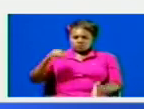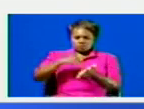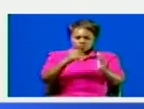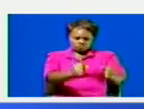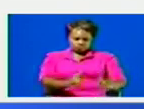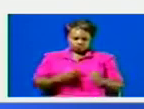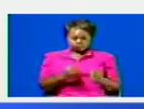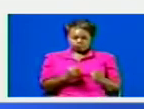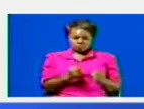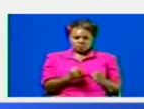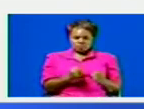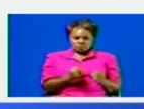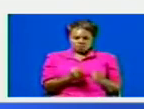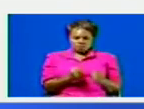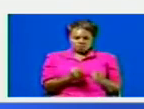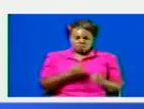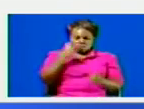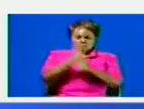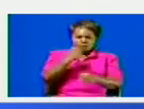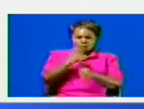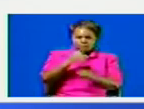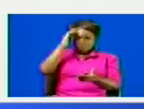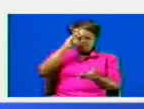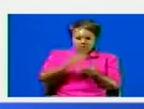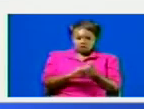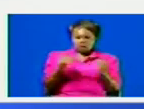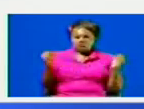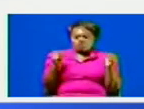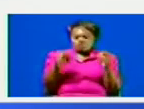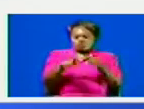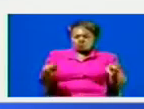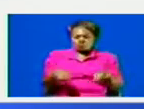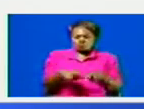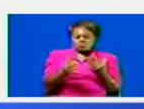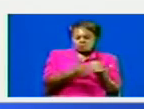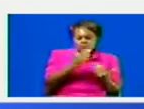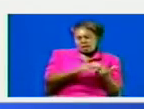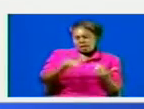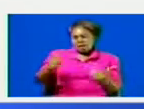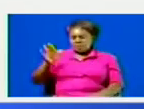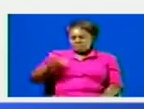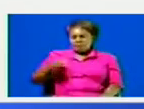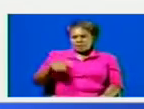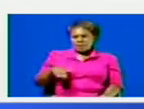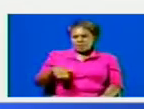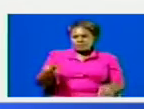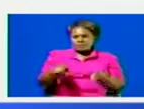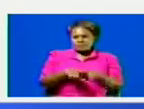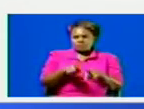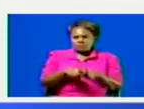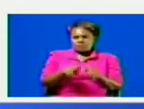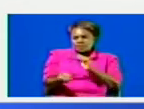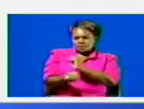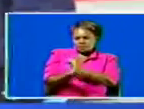rape, allegedly at the hands of staff believed to be mortuary attendants. And other mothers will follow suit with tales of